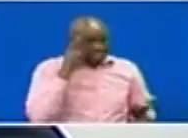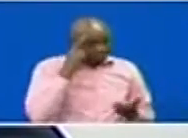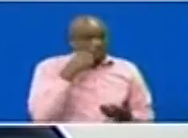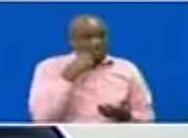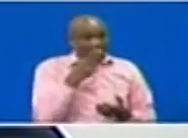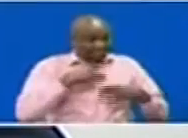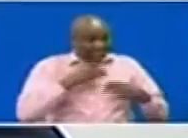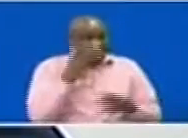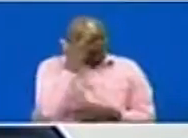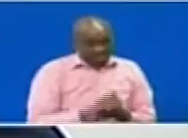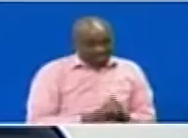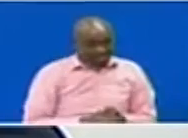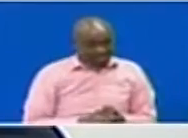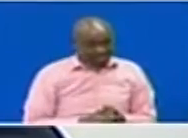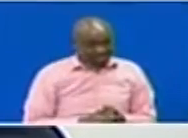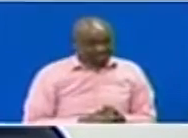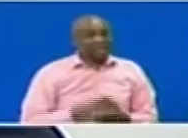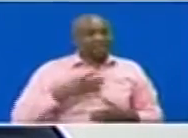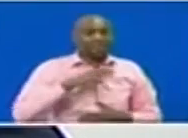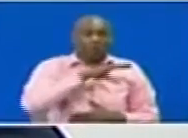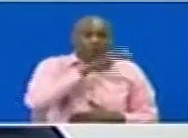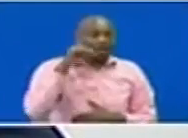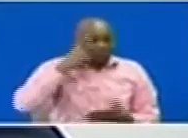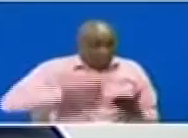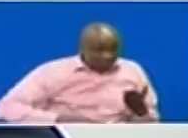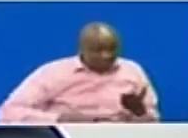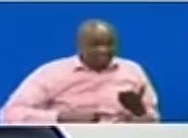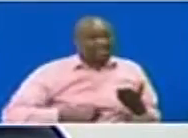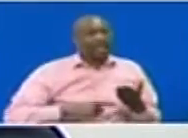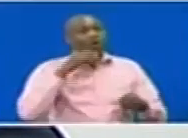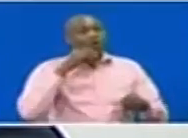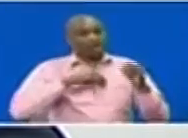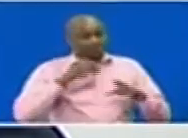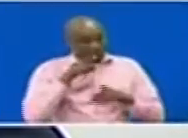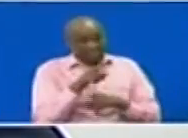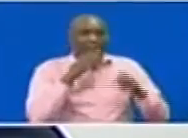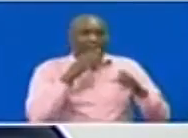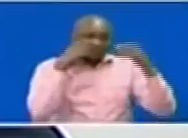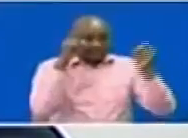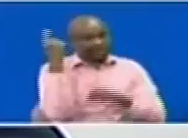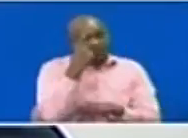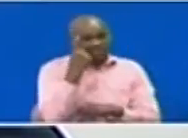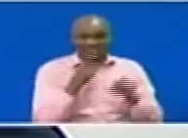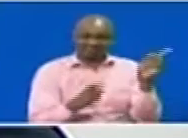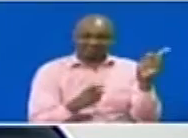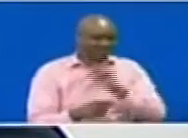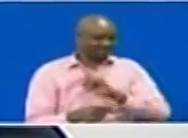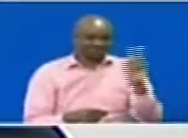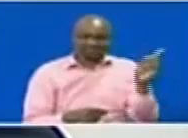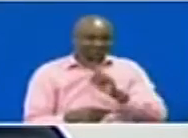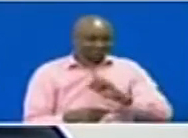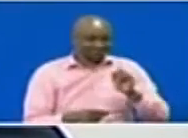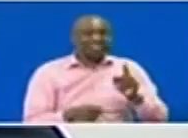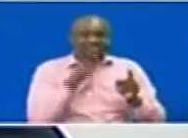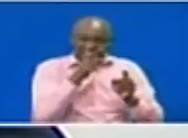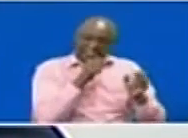reason I say it's an interesting question is because everybody seems to think that the fight against corruption is the president's fight. It isn't.